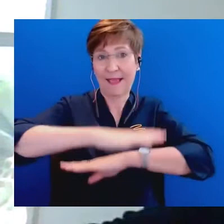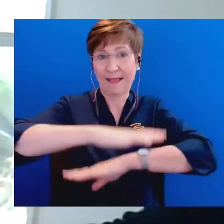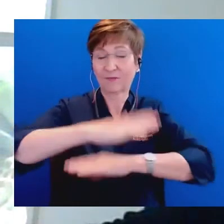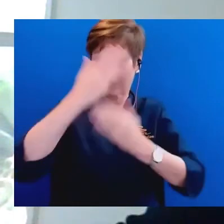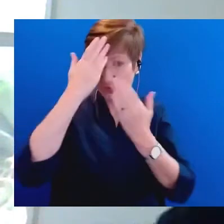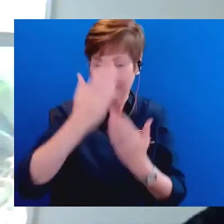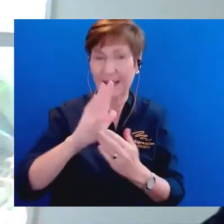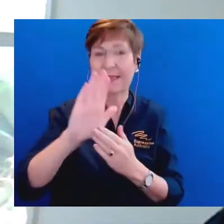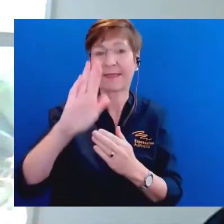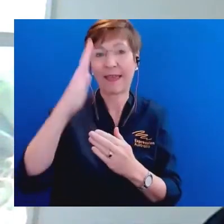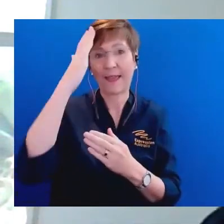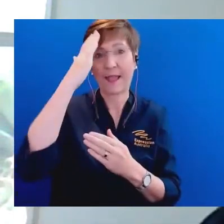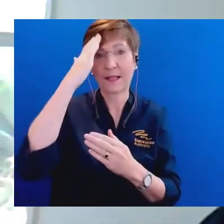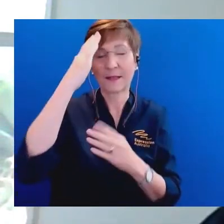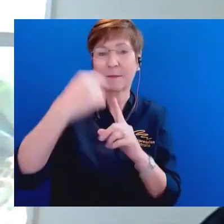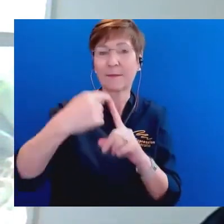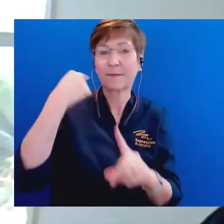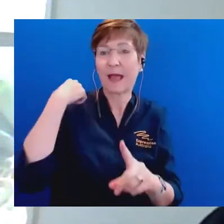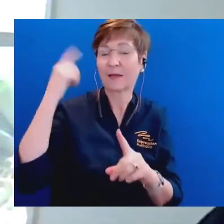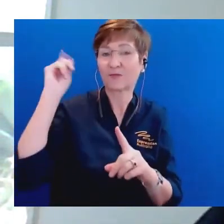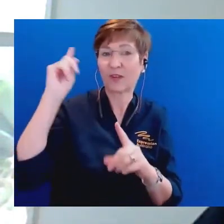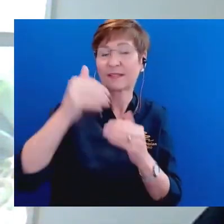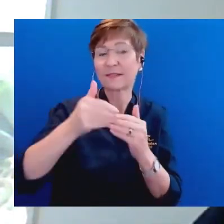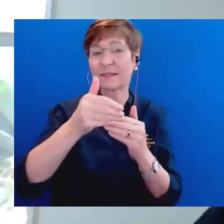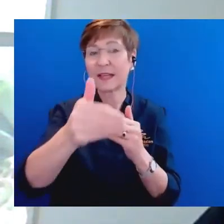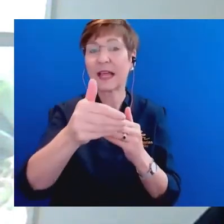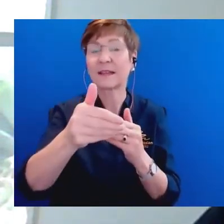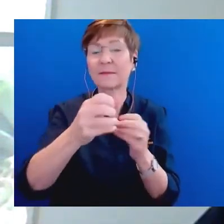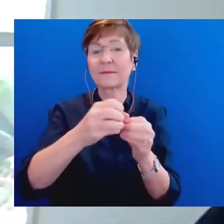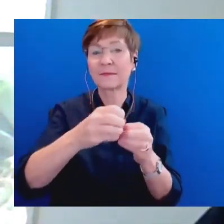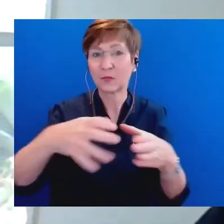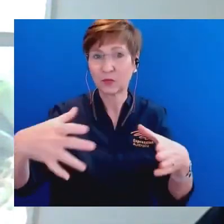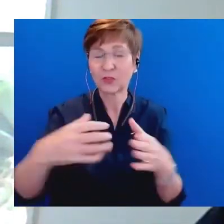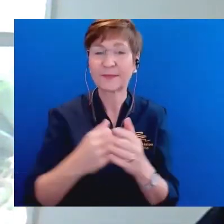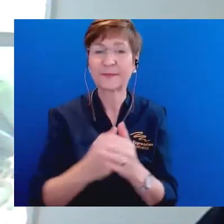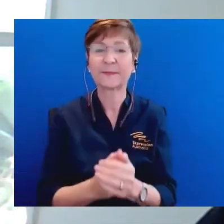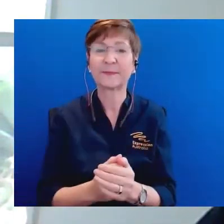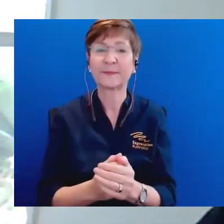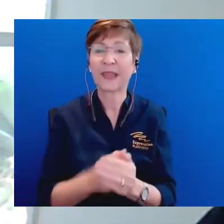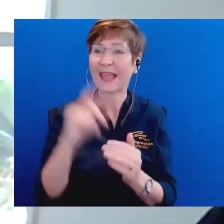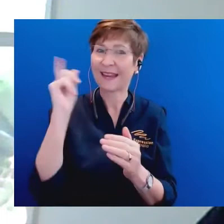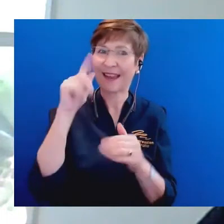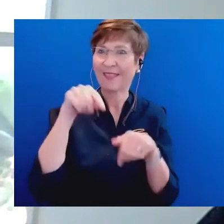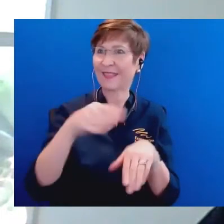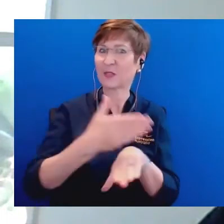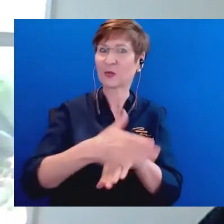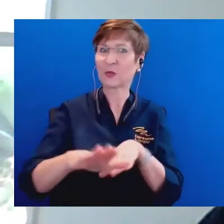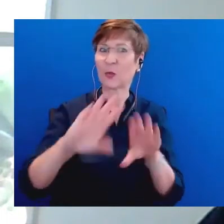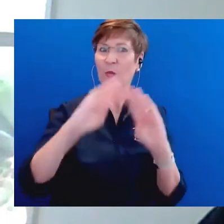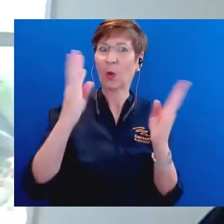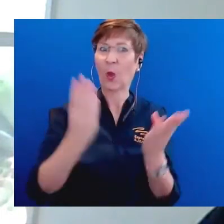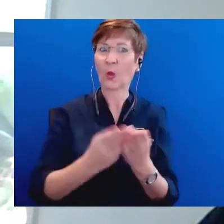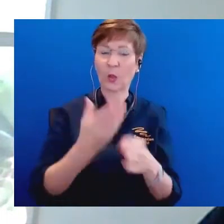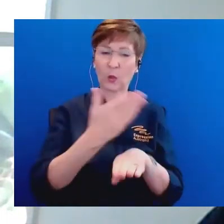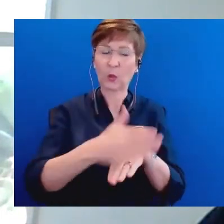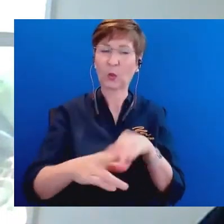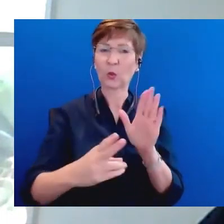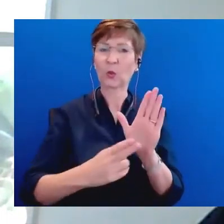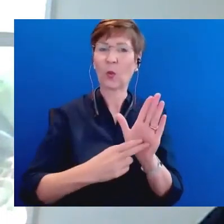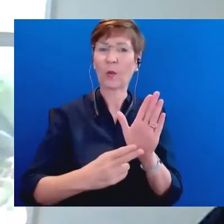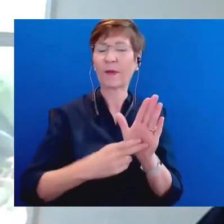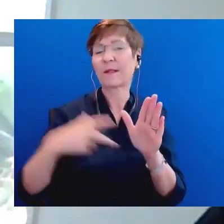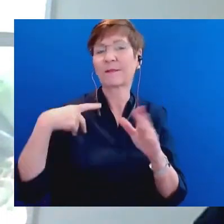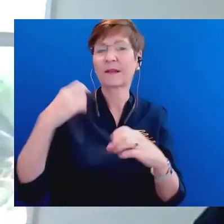their elders past, present, and emerging. We are now living in a new world with a new normal due to